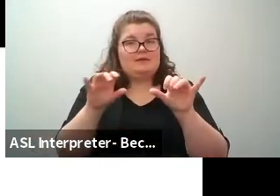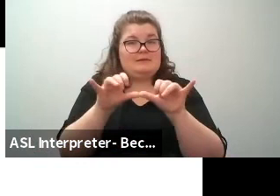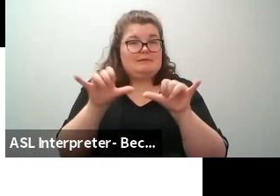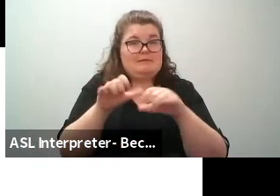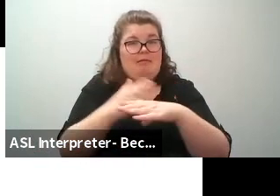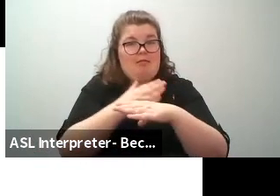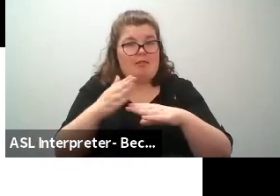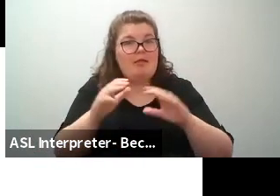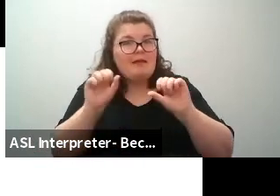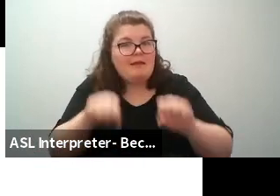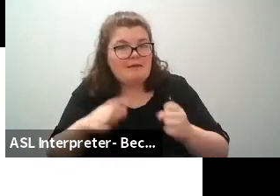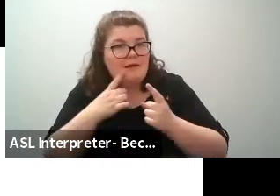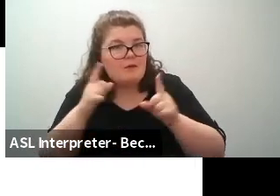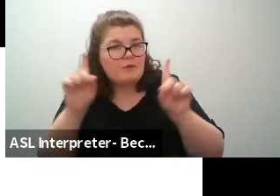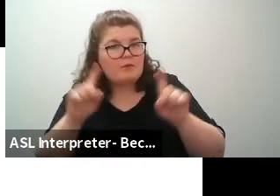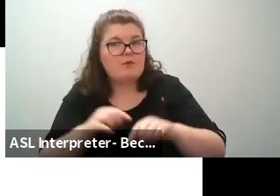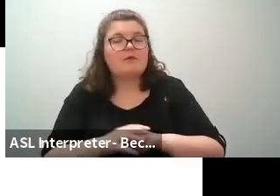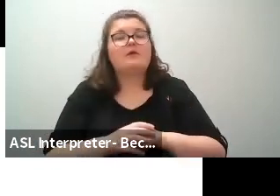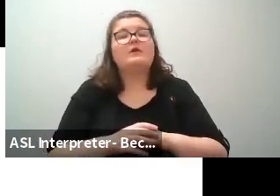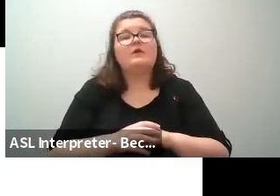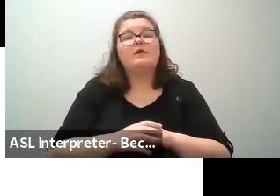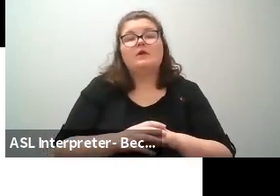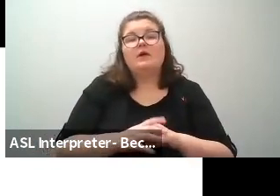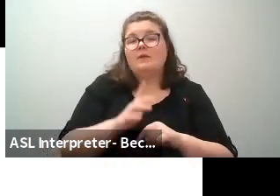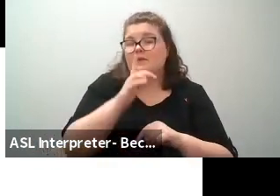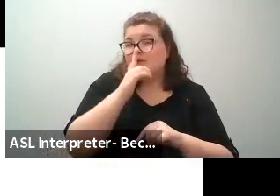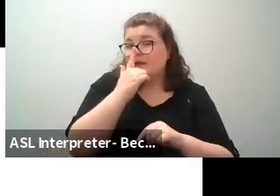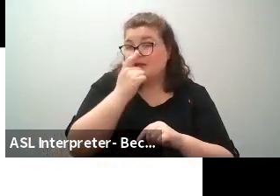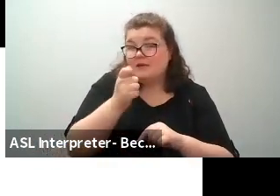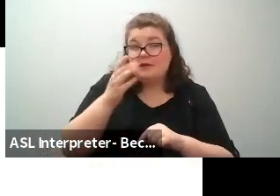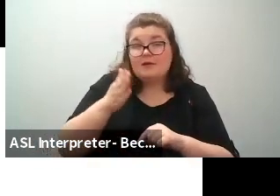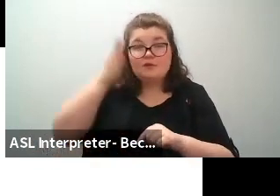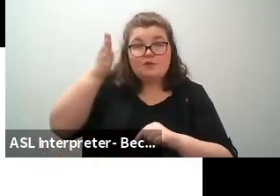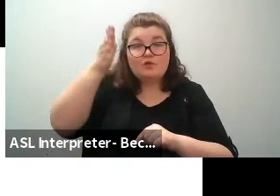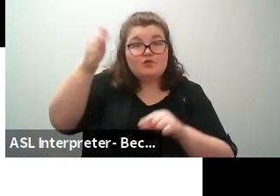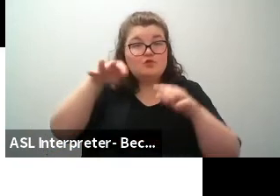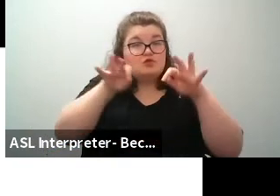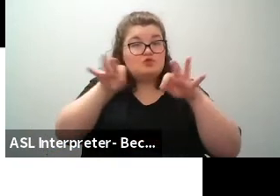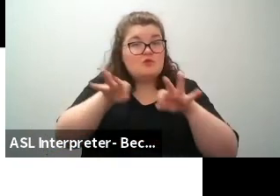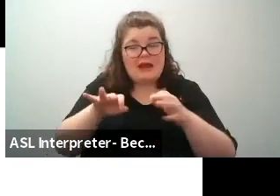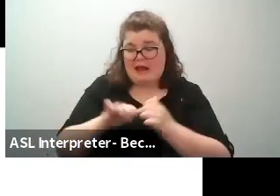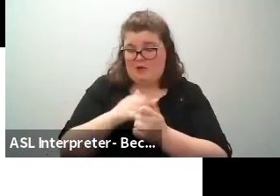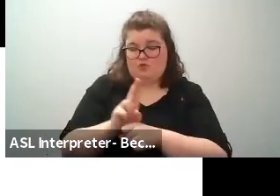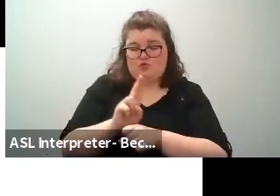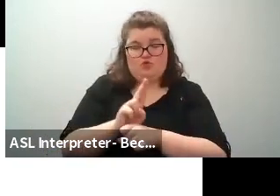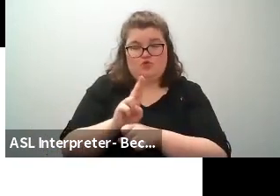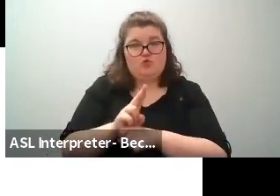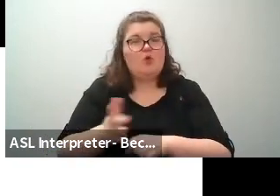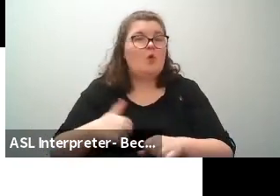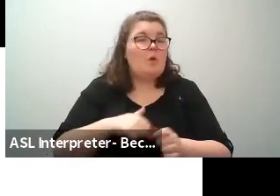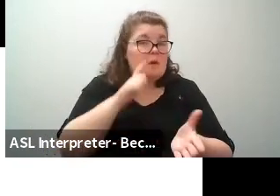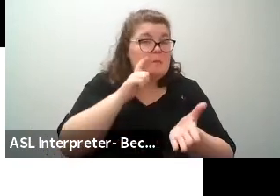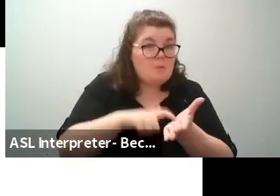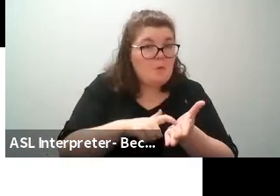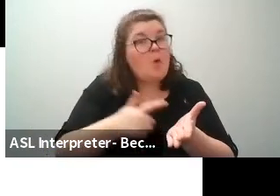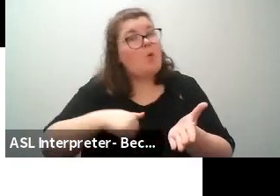done. The interesting ideas about future directions for this, we thought that an ED